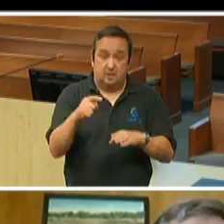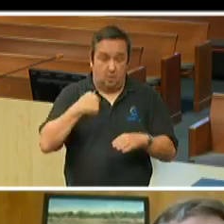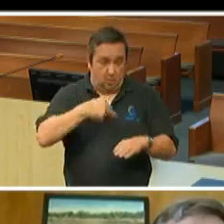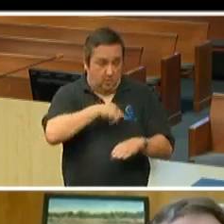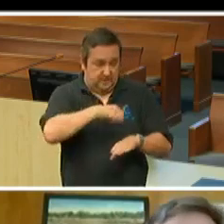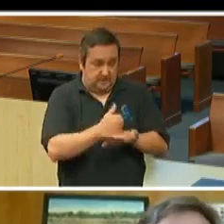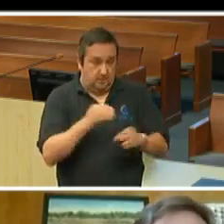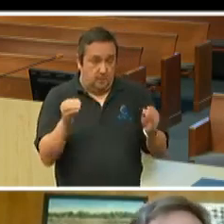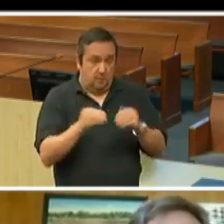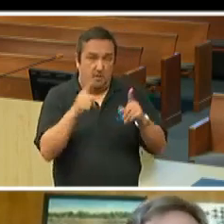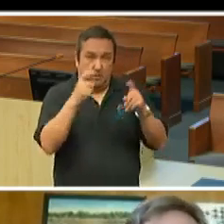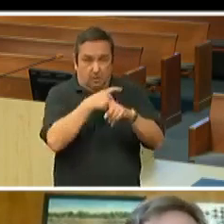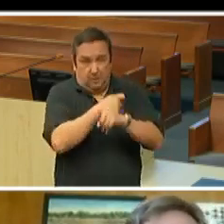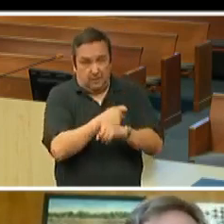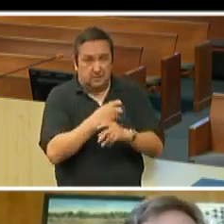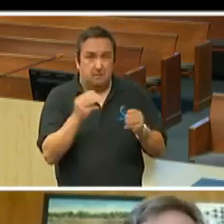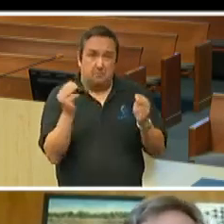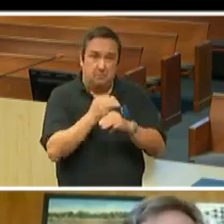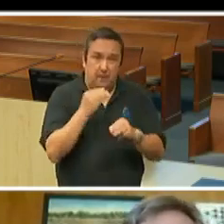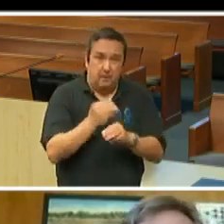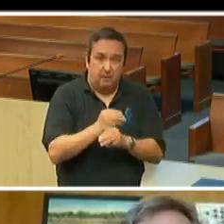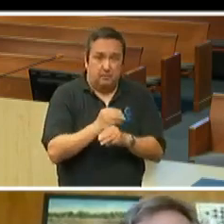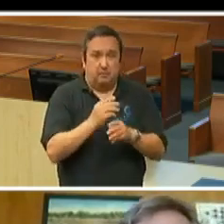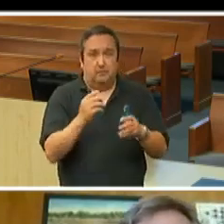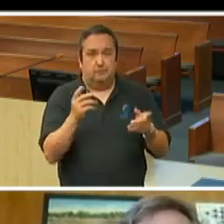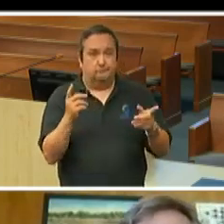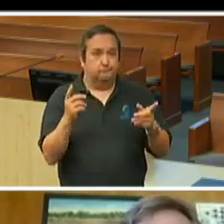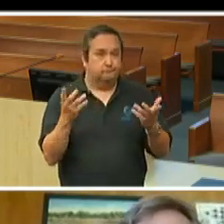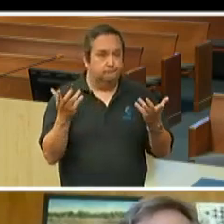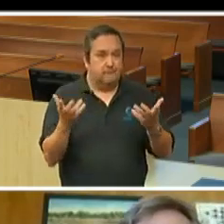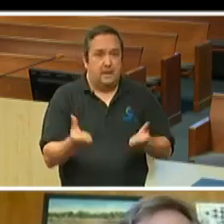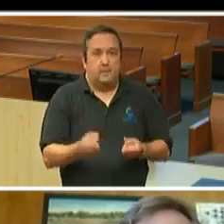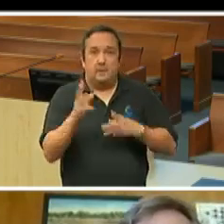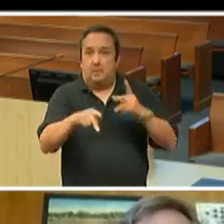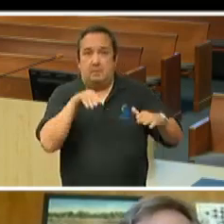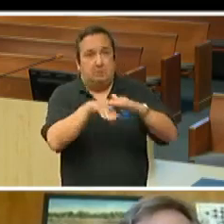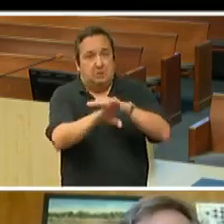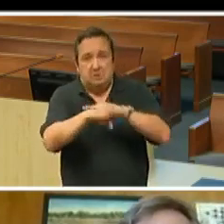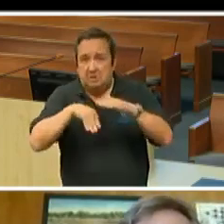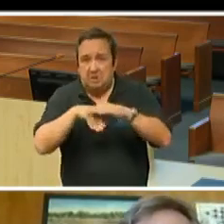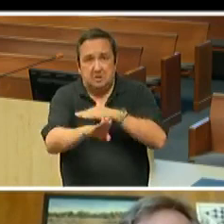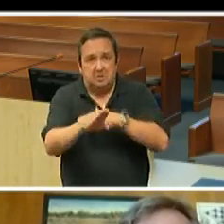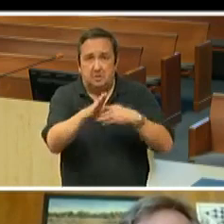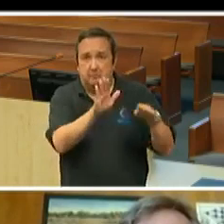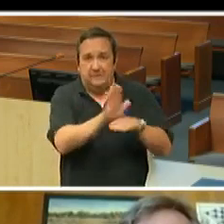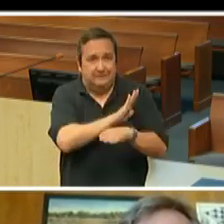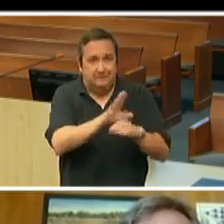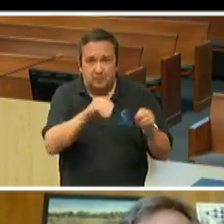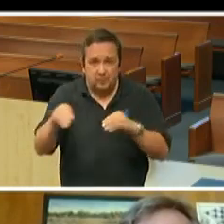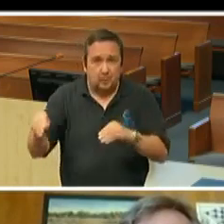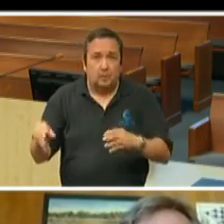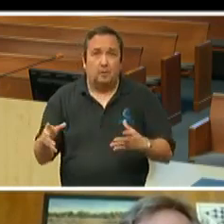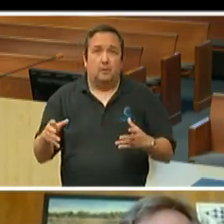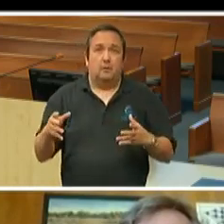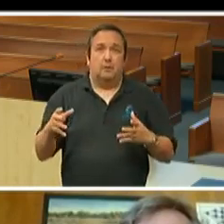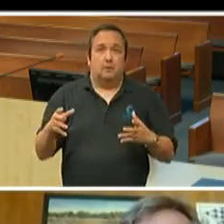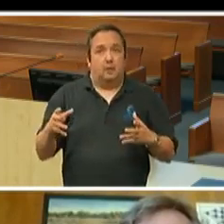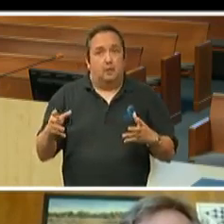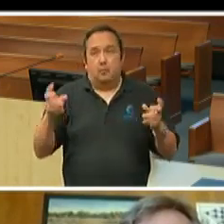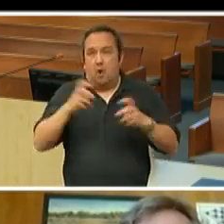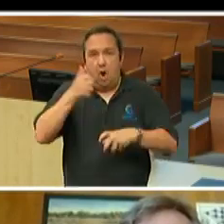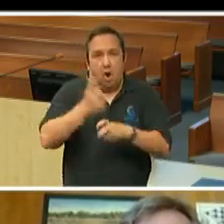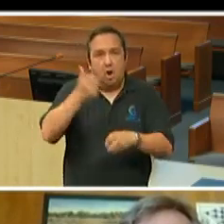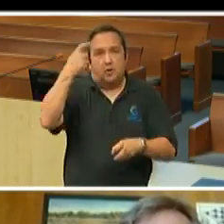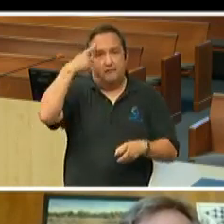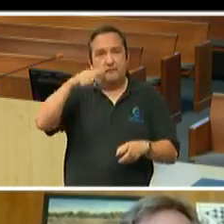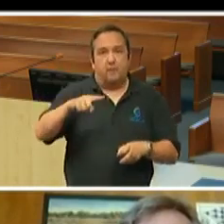doing math and as far as how many people can go into the store, the harder it